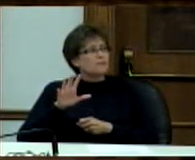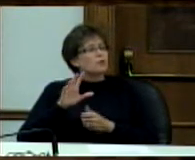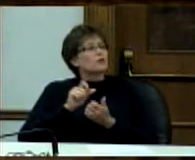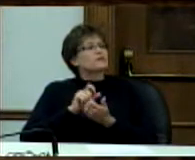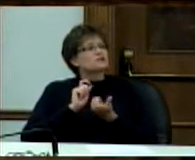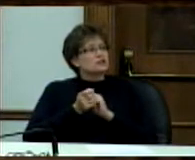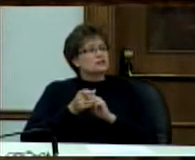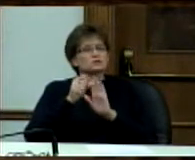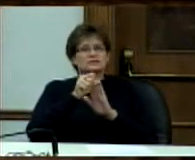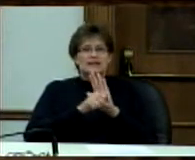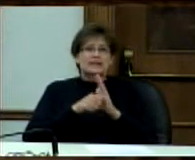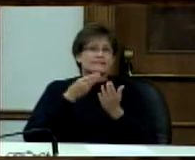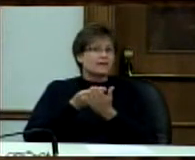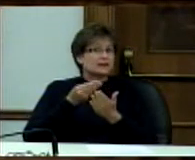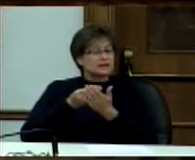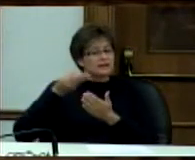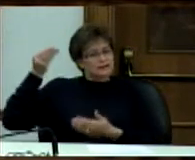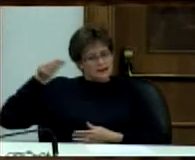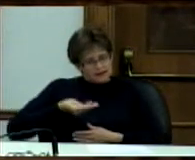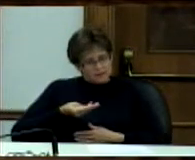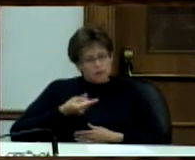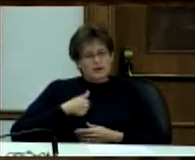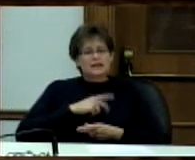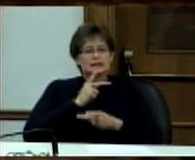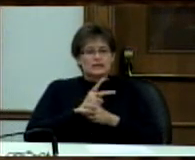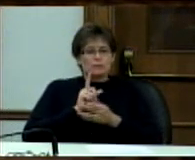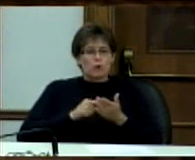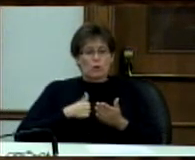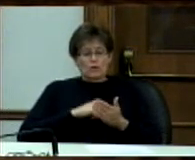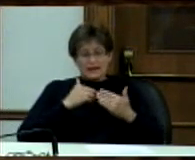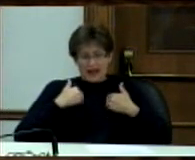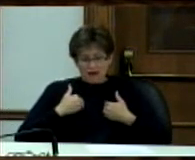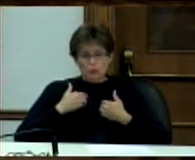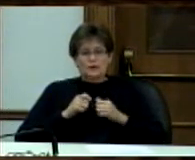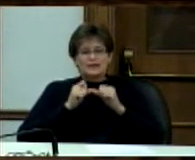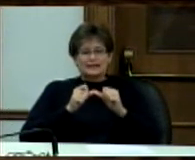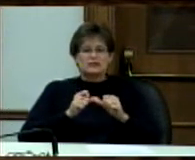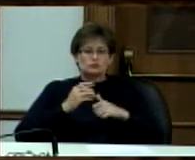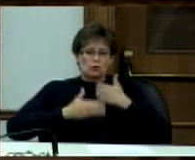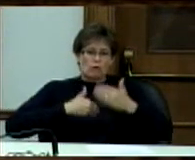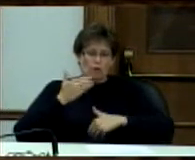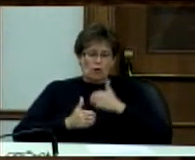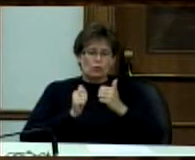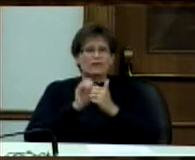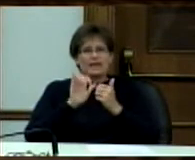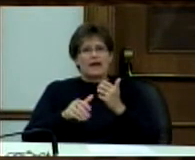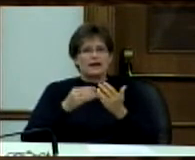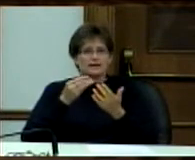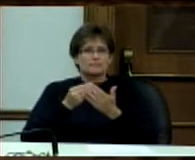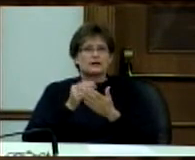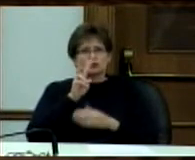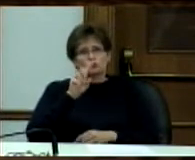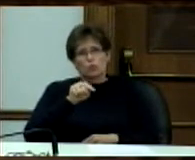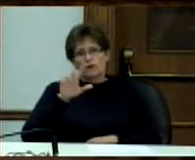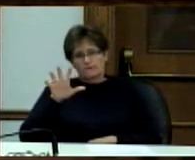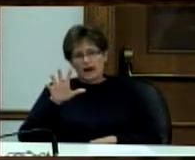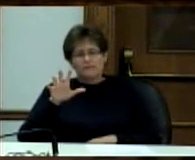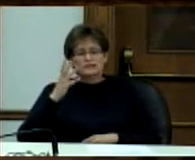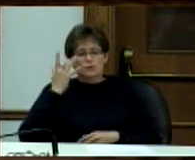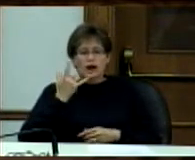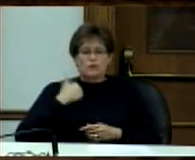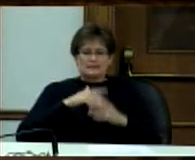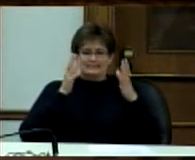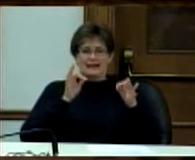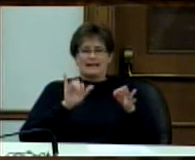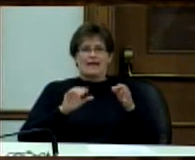but with the changes in state funding, we believe that now not only can we keep the things that we've had, but we can continue to move forward with that amount. So that's